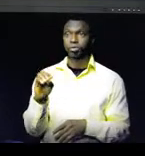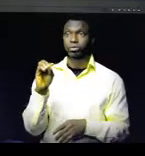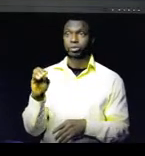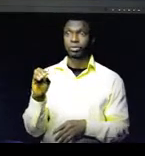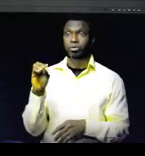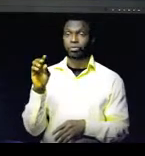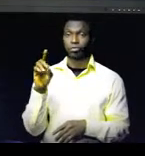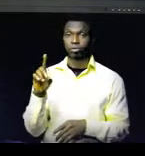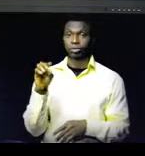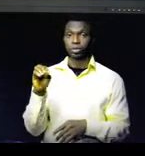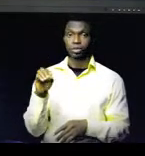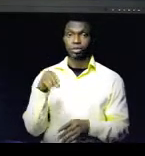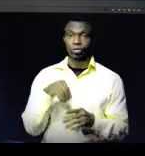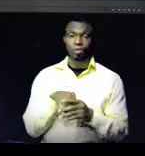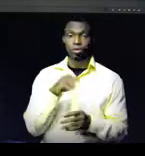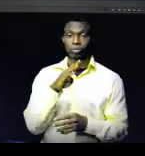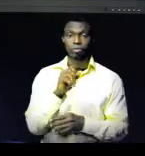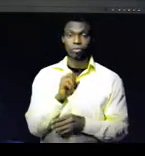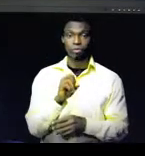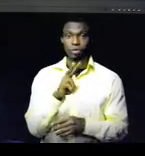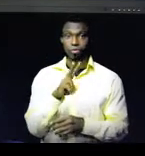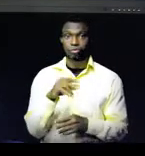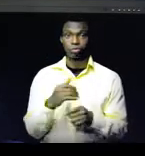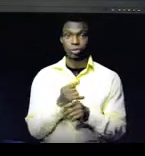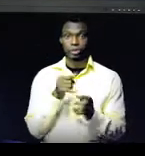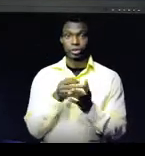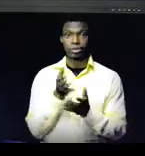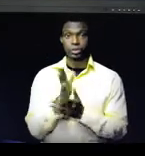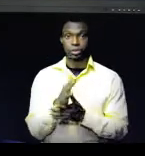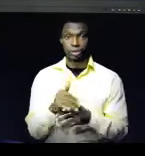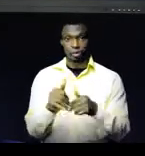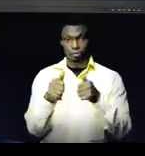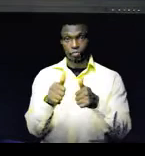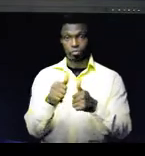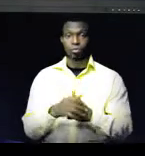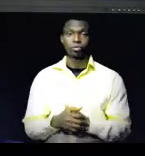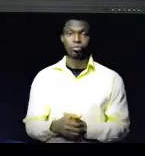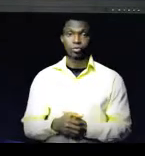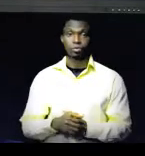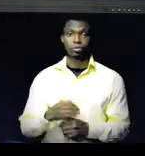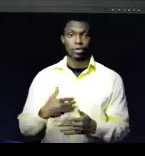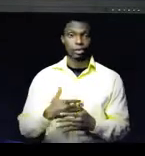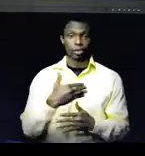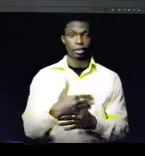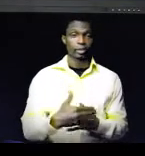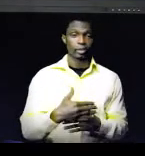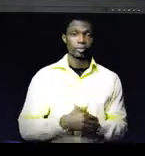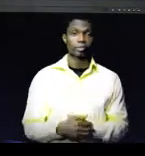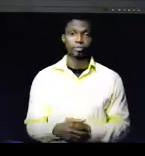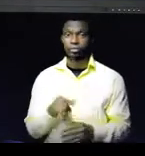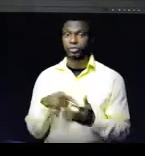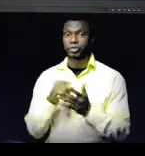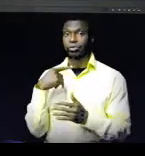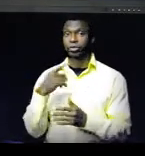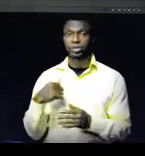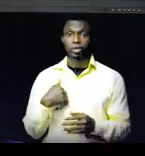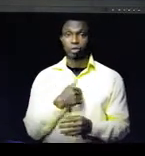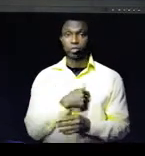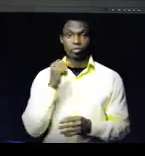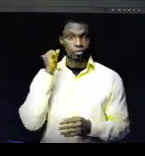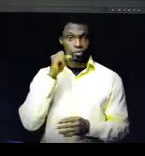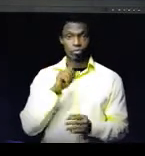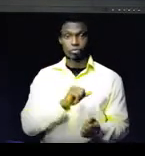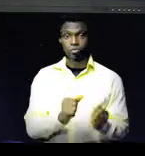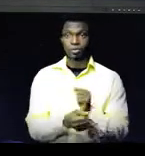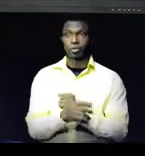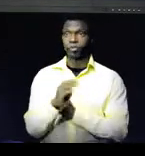100010 in base 2. Did you get it right? Good job, you. Let's check out the next one. This one says we should